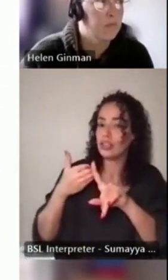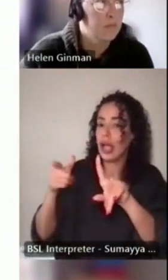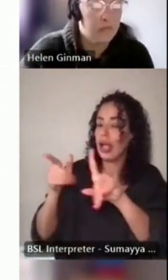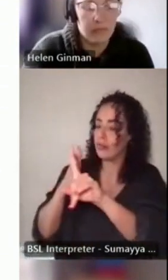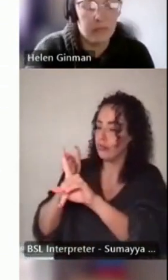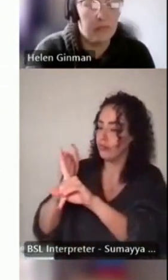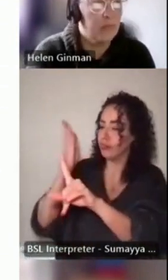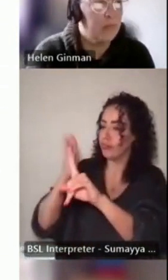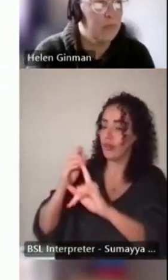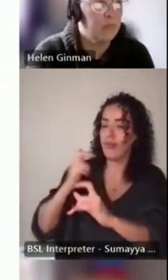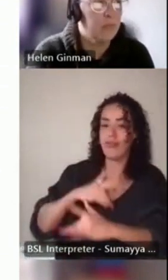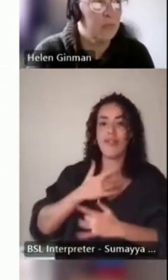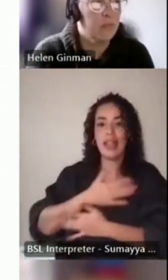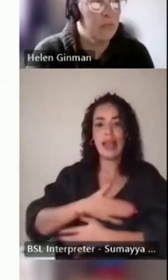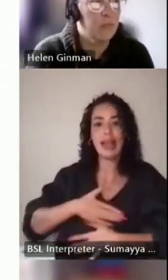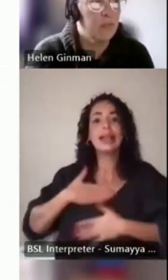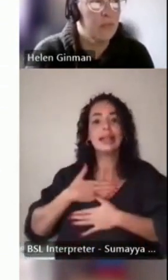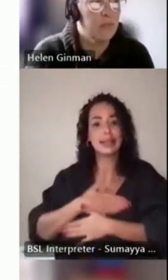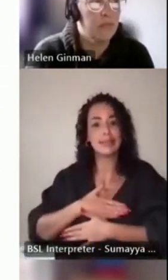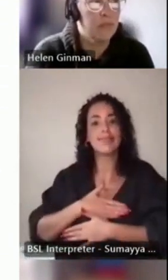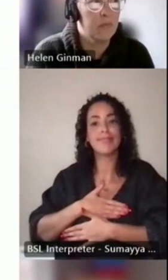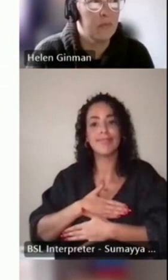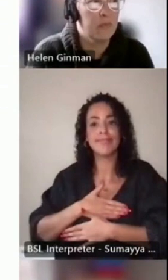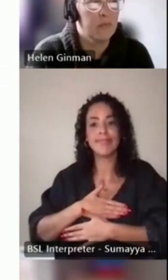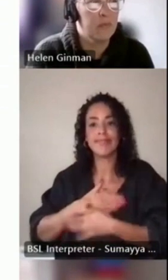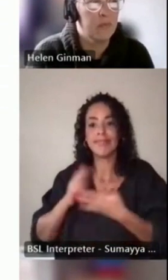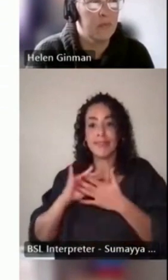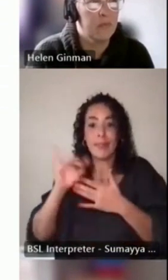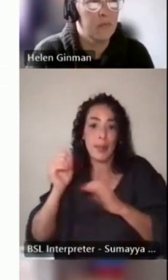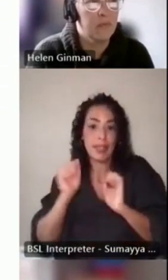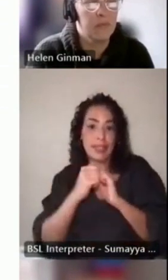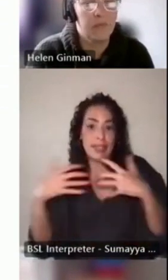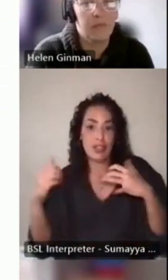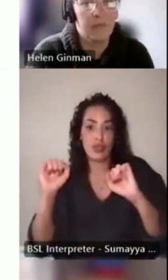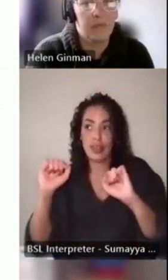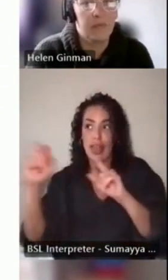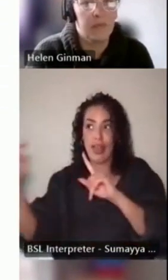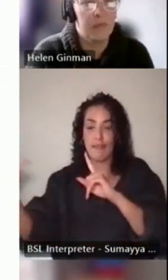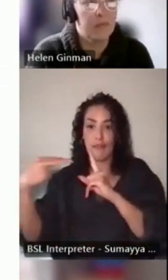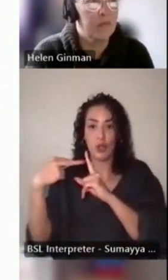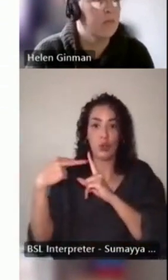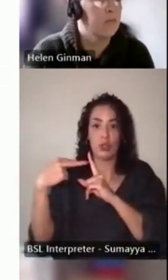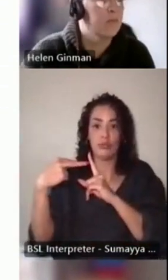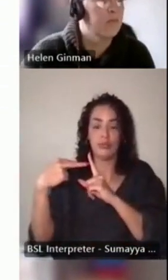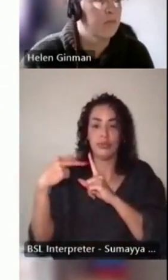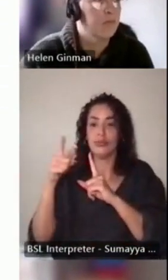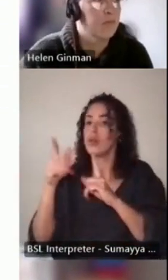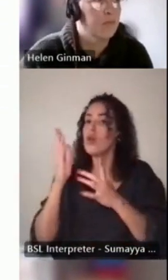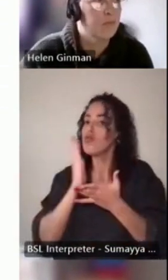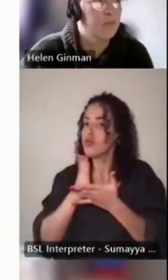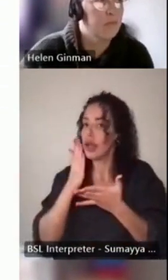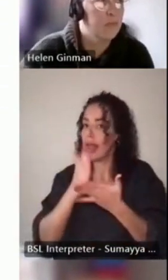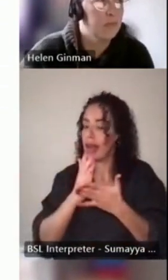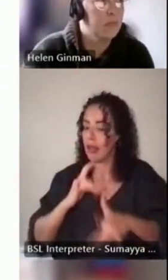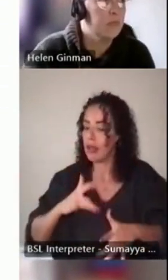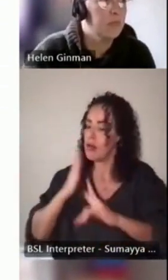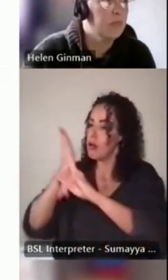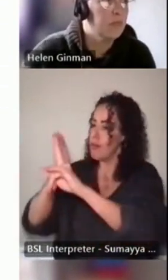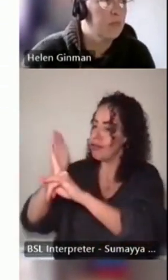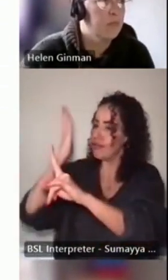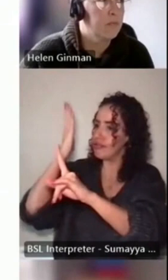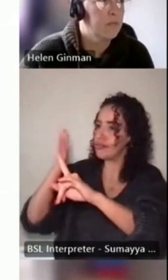the other person's feelings, even if you don't agree with their perspective. Like we said earlier, validating really helps to create a sense of